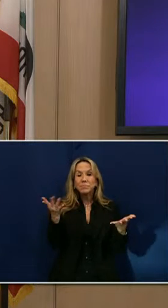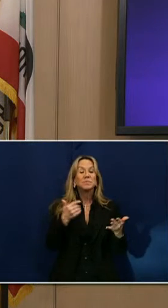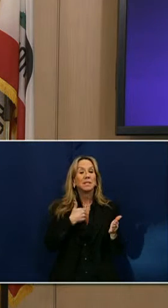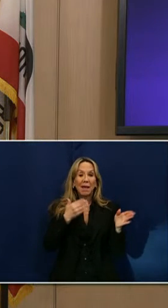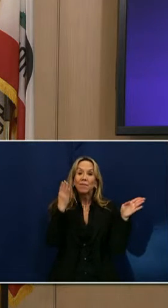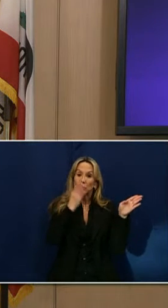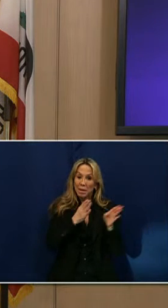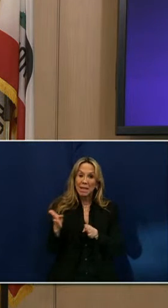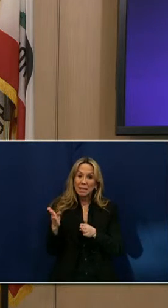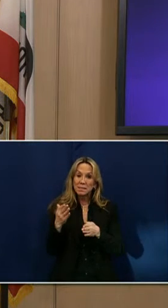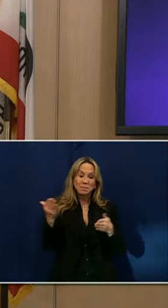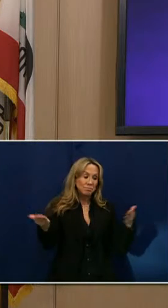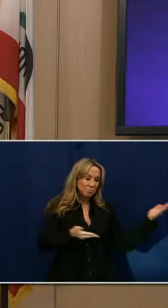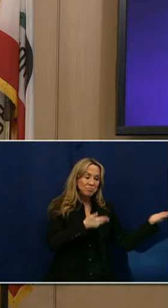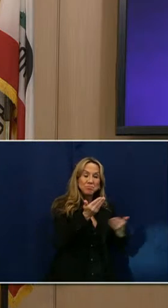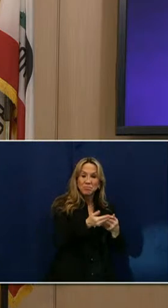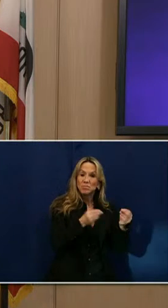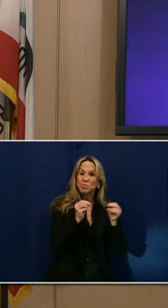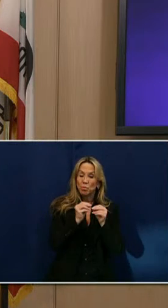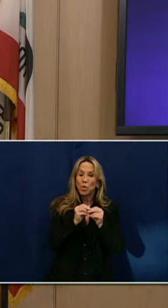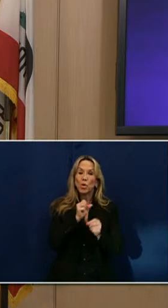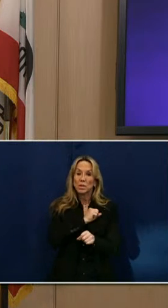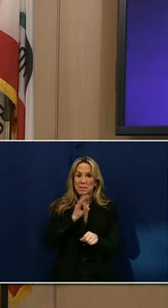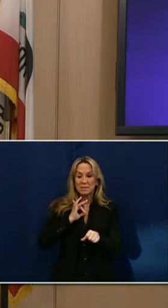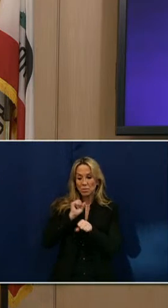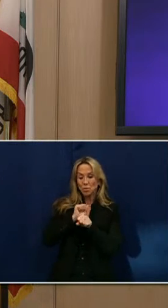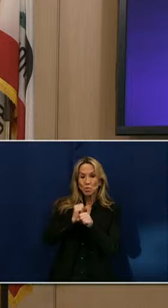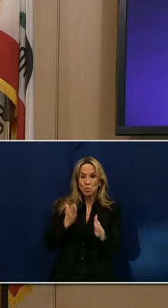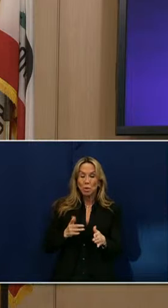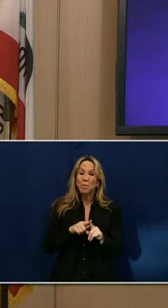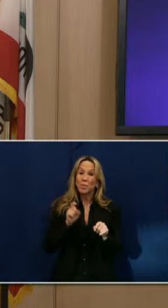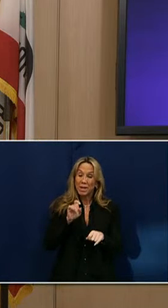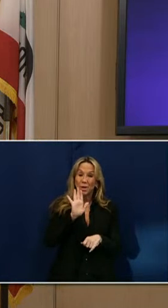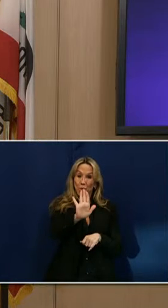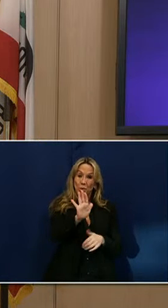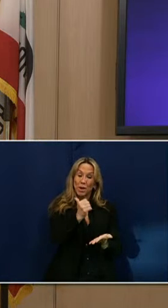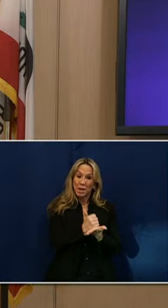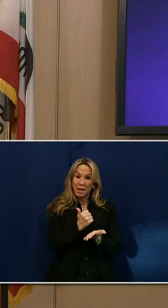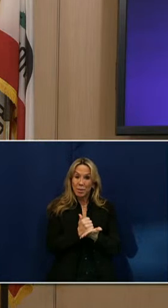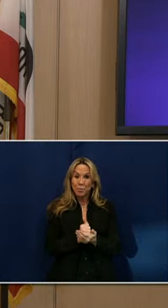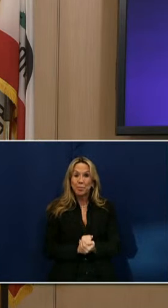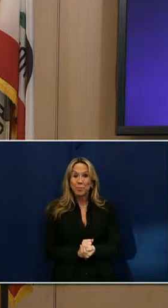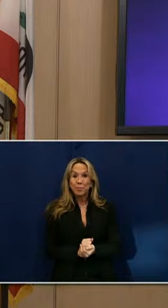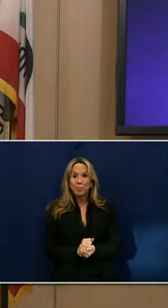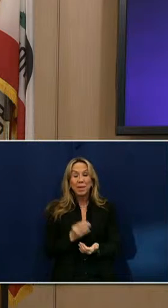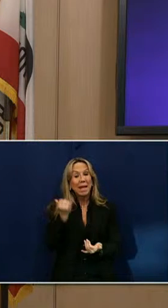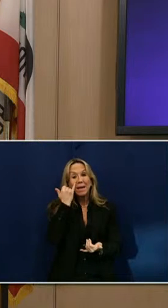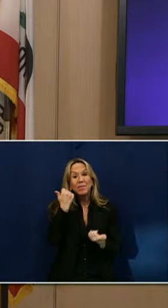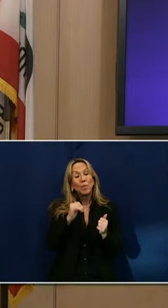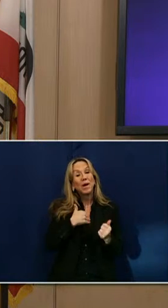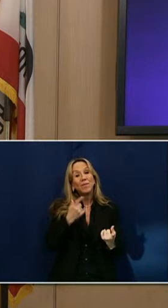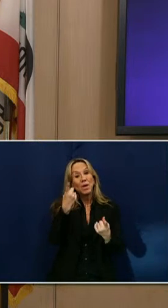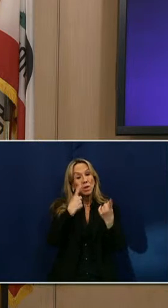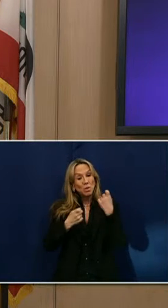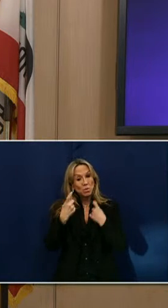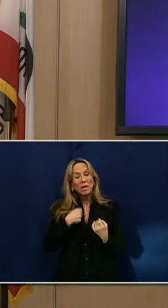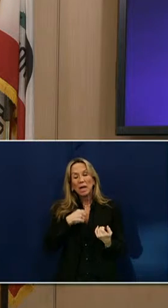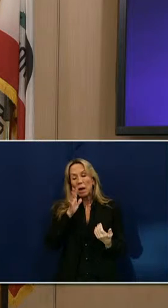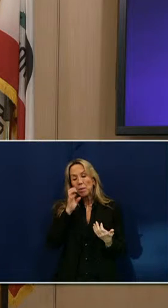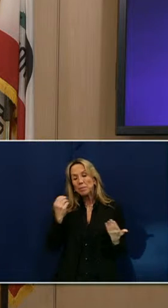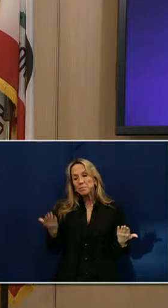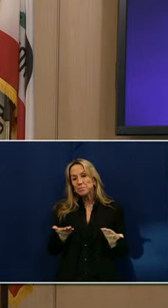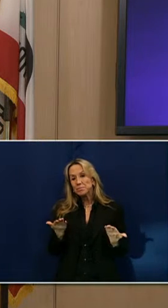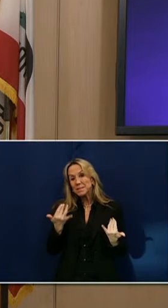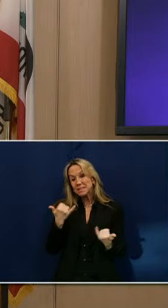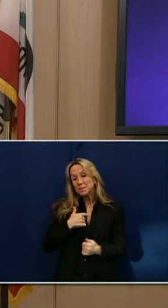to bring in more staff. Again, we need your help, and I will be available to answer any questions that you may have.